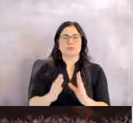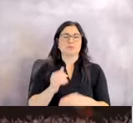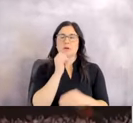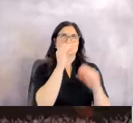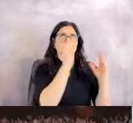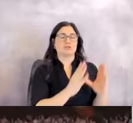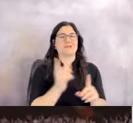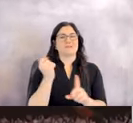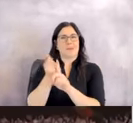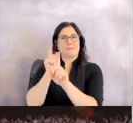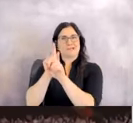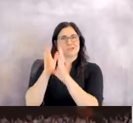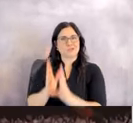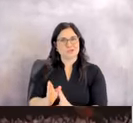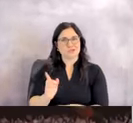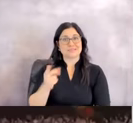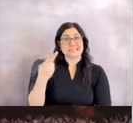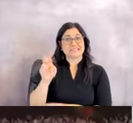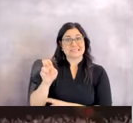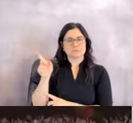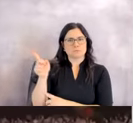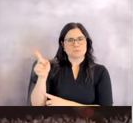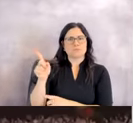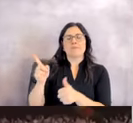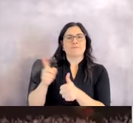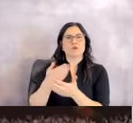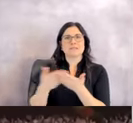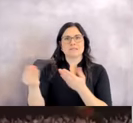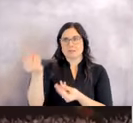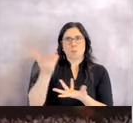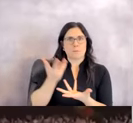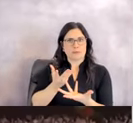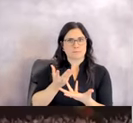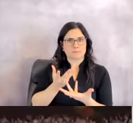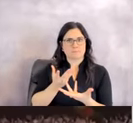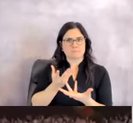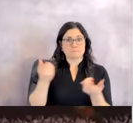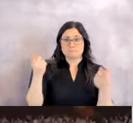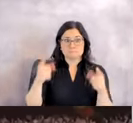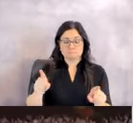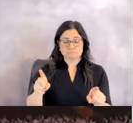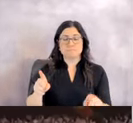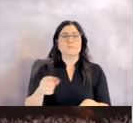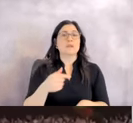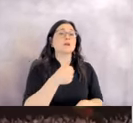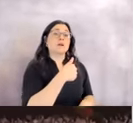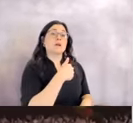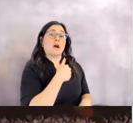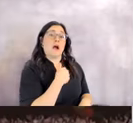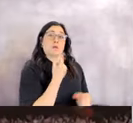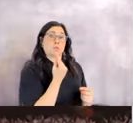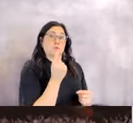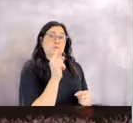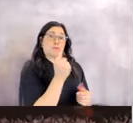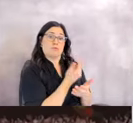instructor, a mentor. He literally, one of the first things he told me was, I spend my first